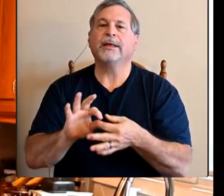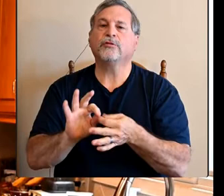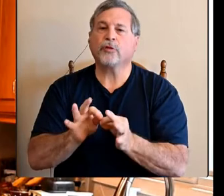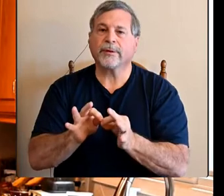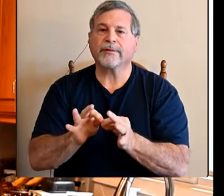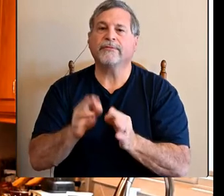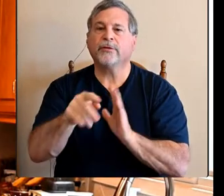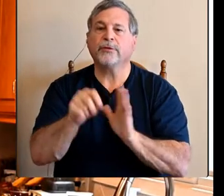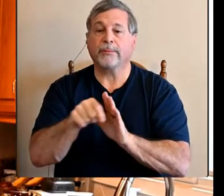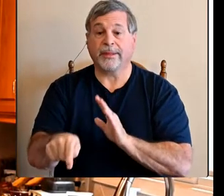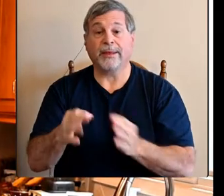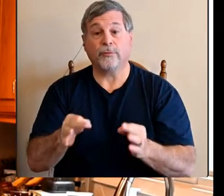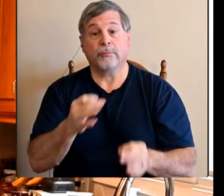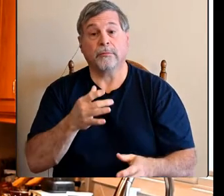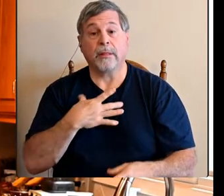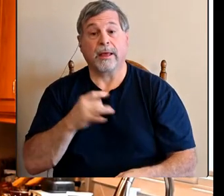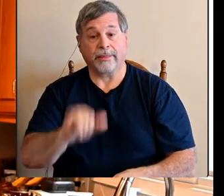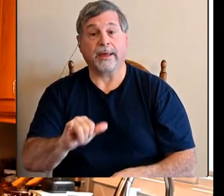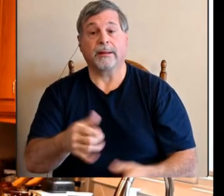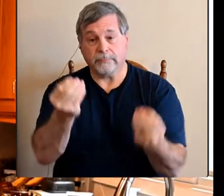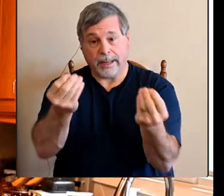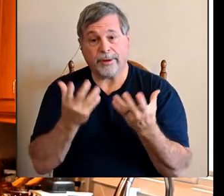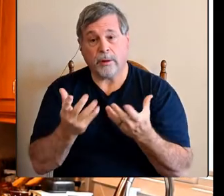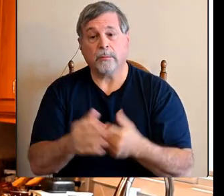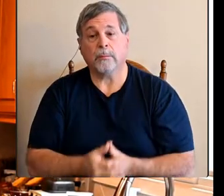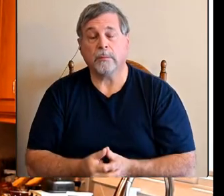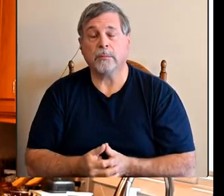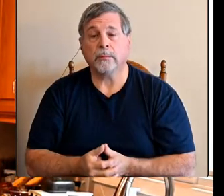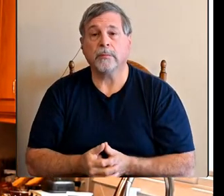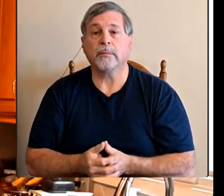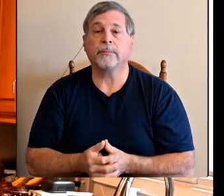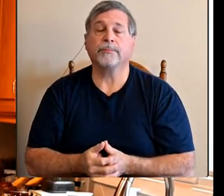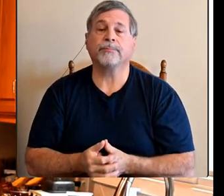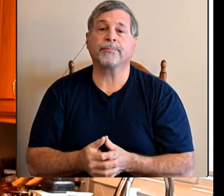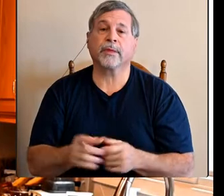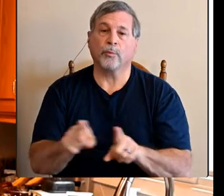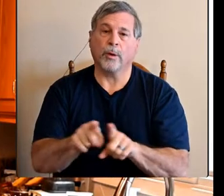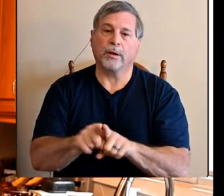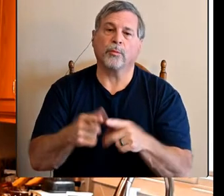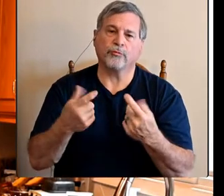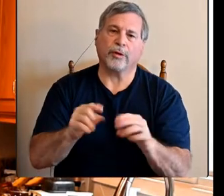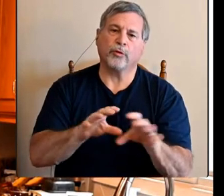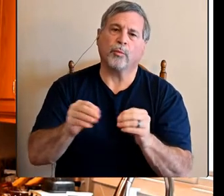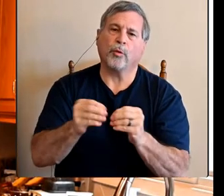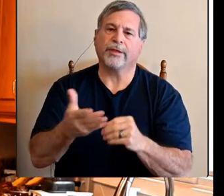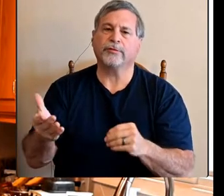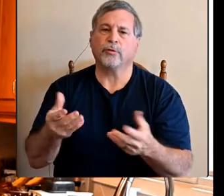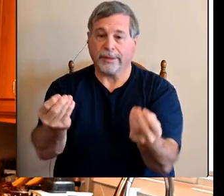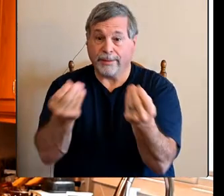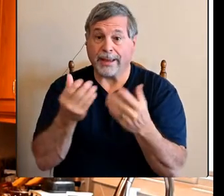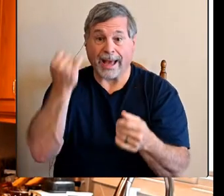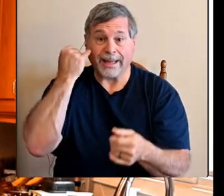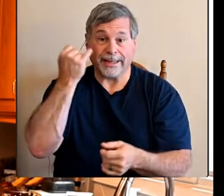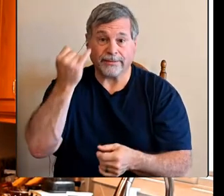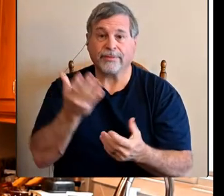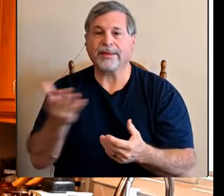videos for this if you like that please let me know as well as we're going to try to do more things so give me ideas